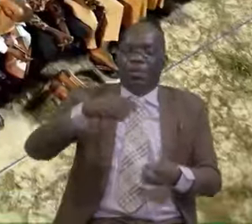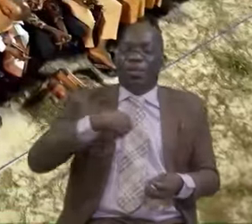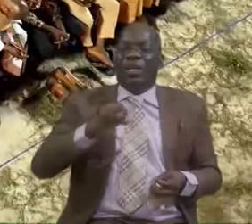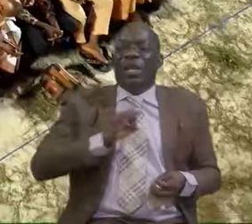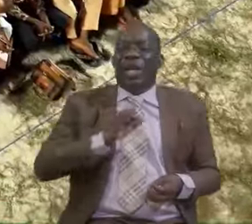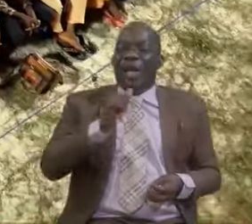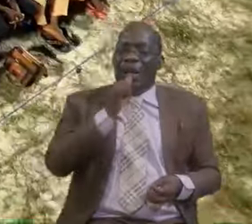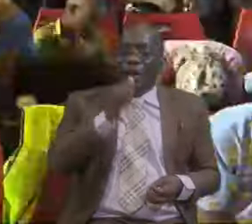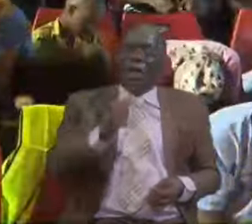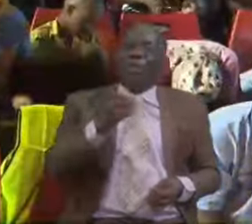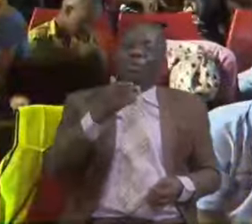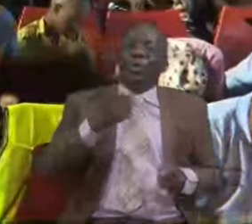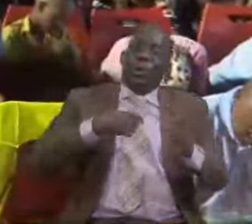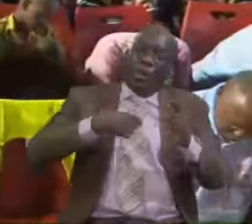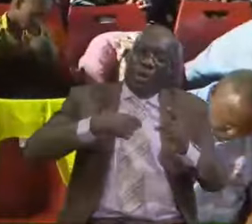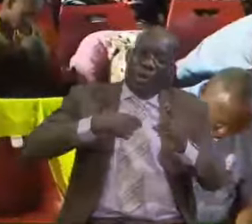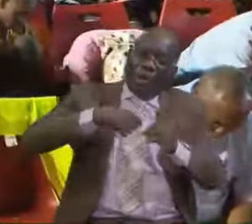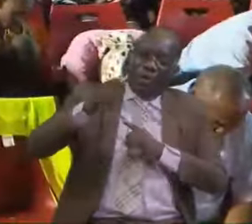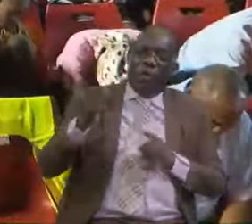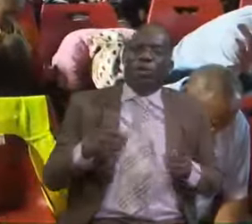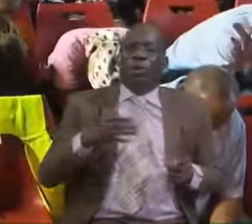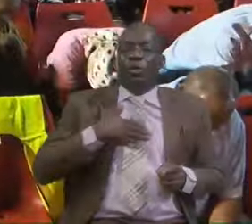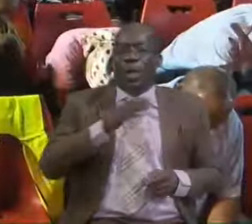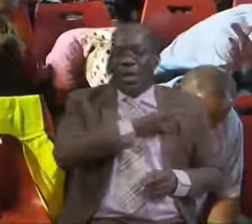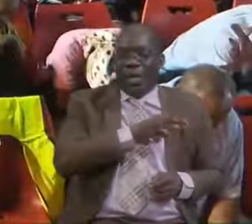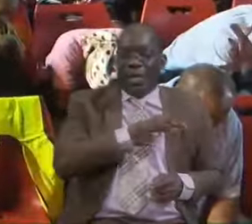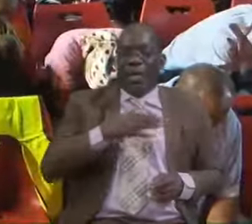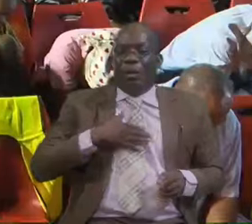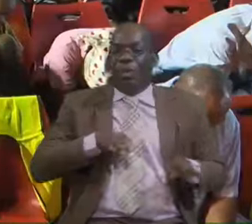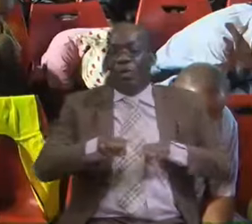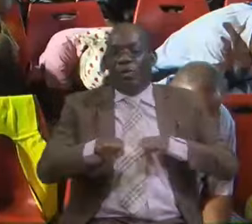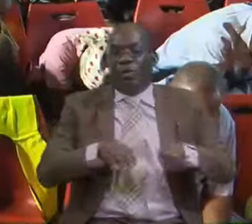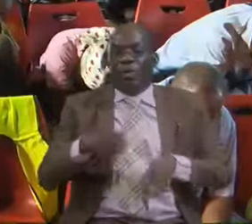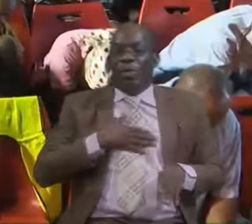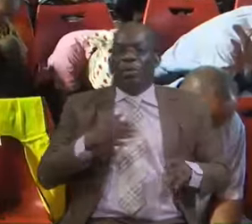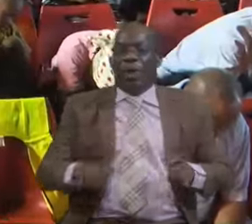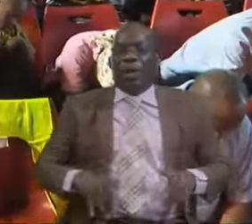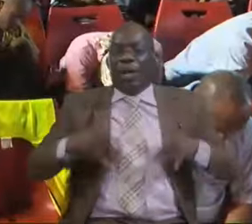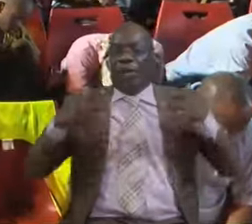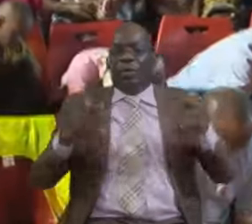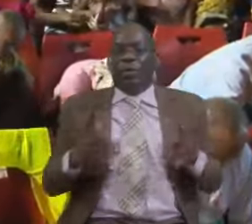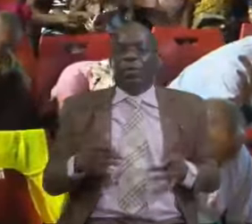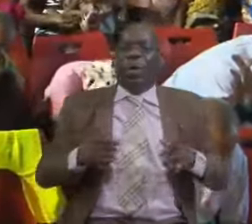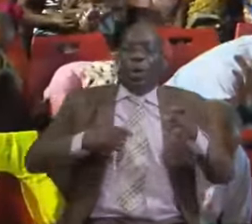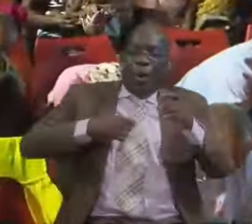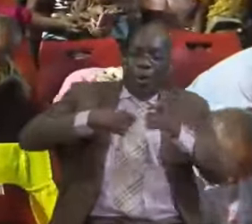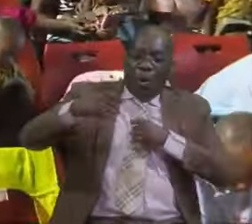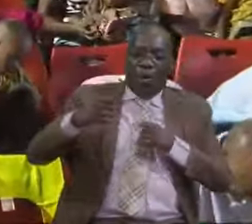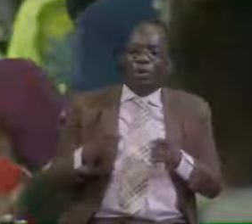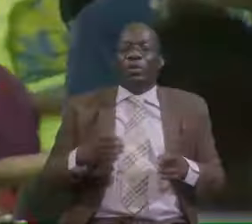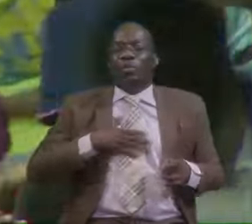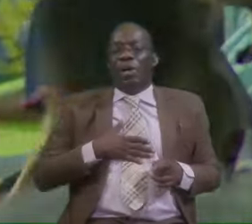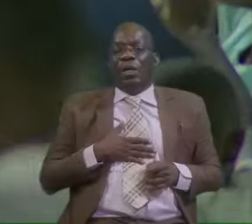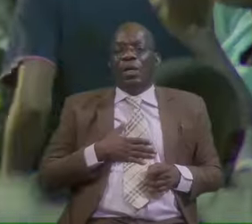injurious. My character, my behavior, my lifestyle injures my